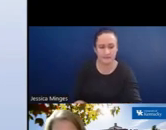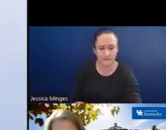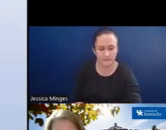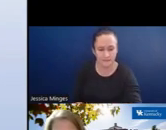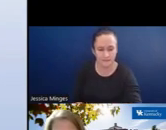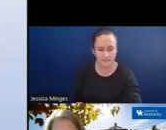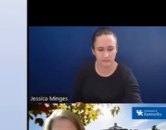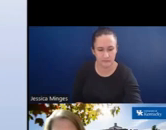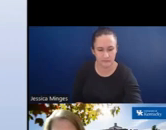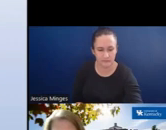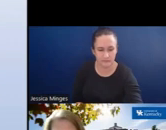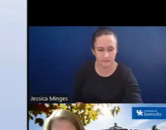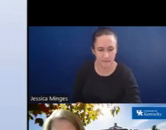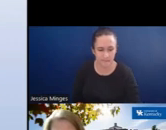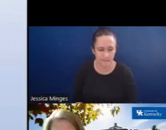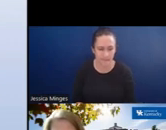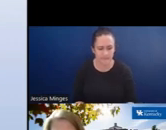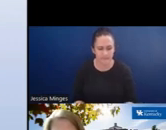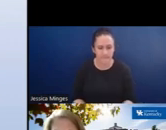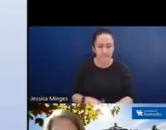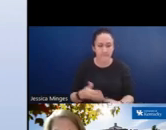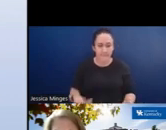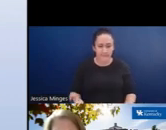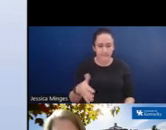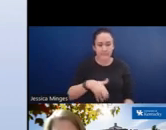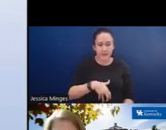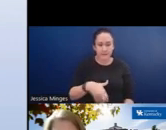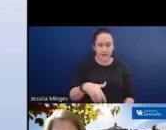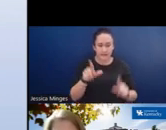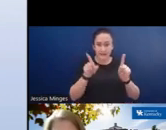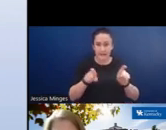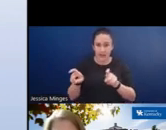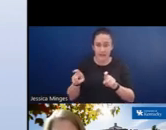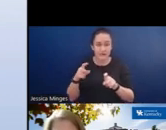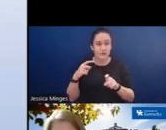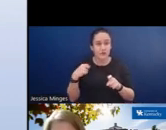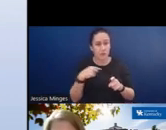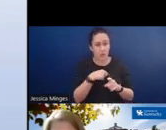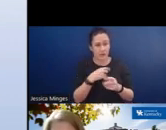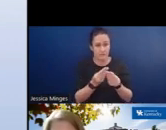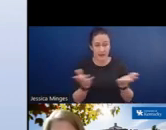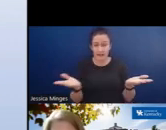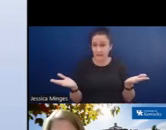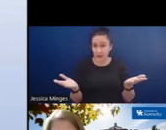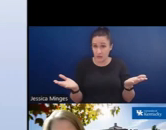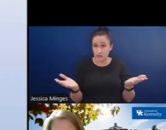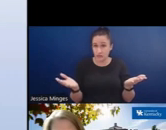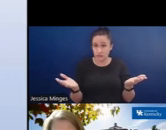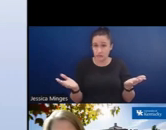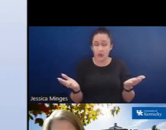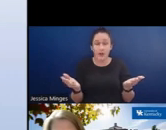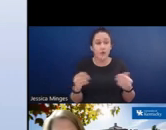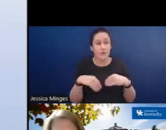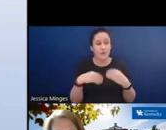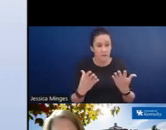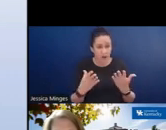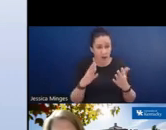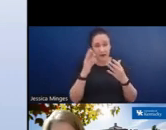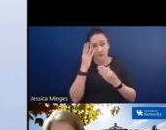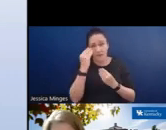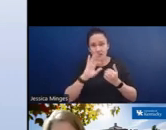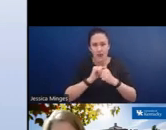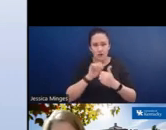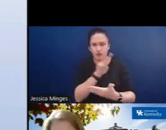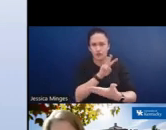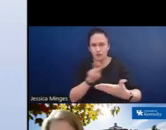Okay, so pregnancy tests. We pass these out, and we also provide information about how to read it and